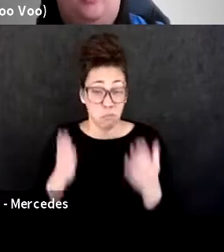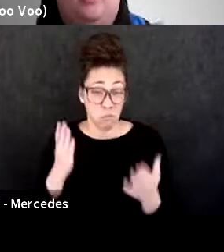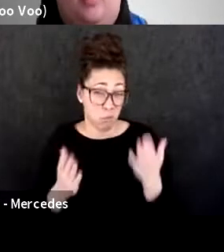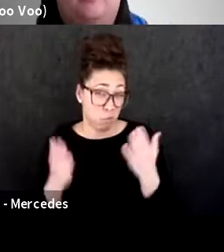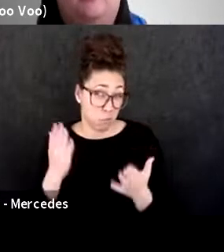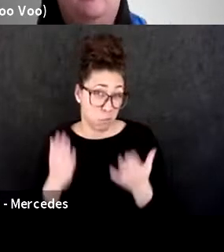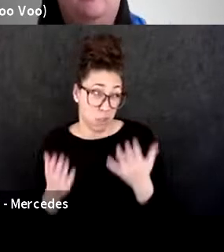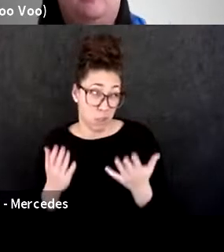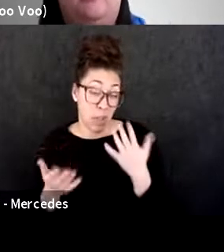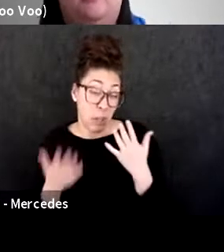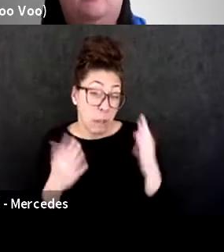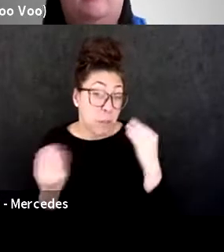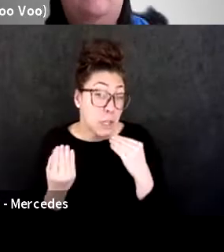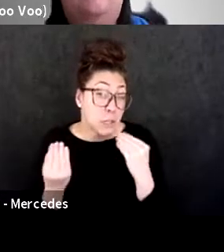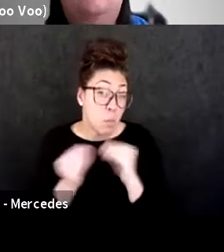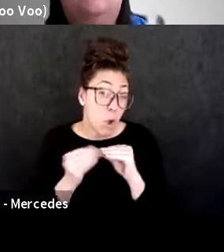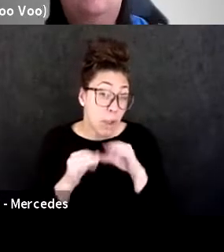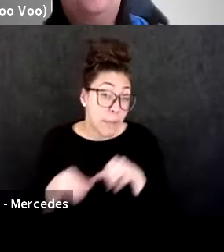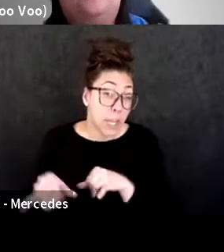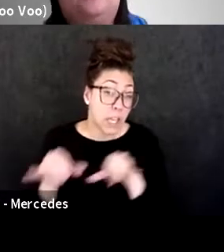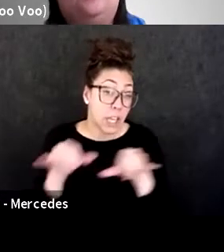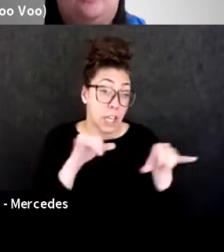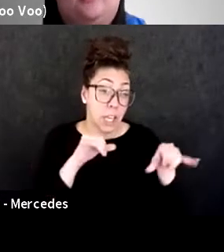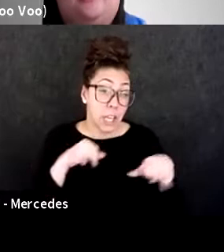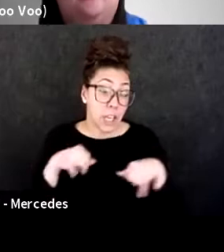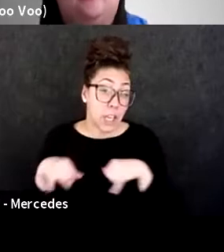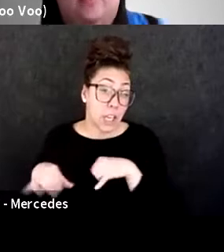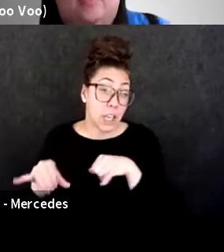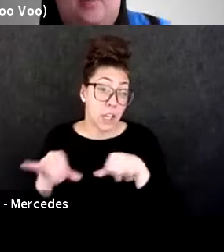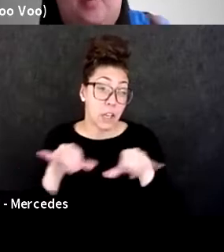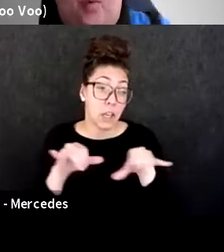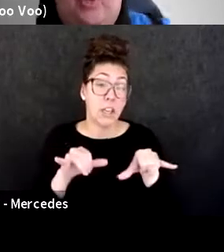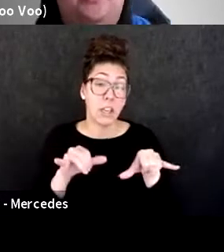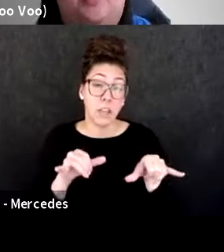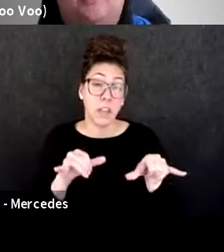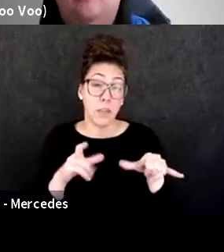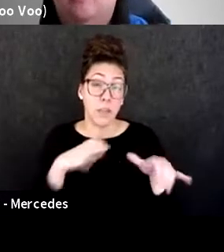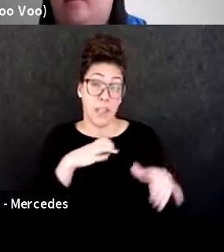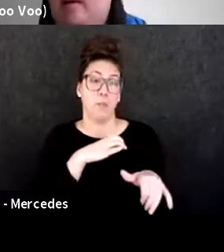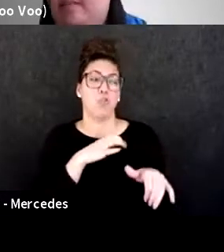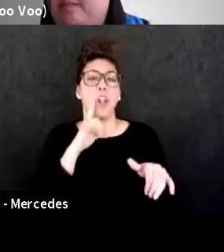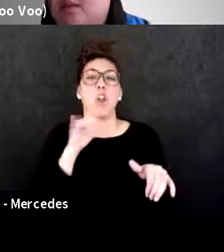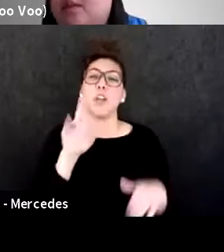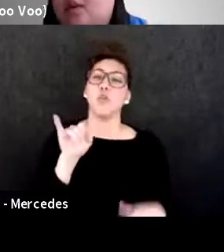more common among communities where the collective is an important unit.